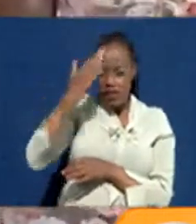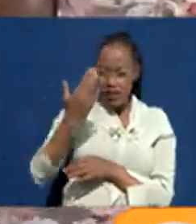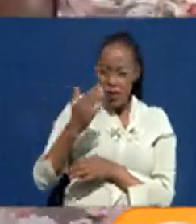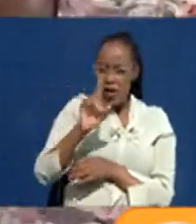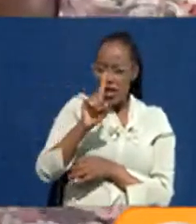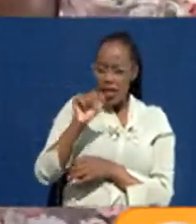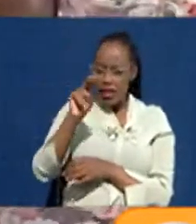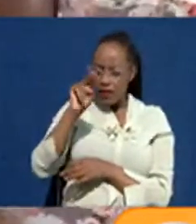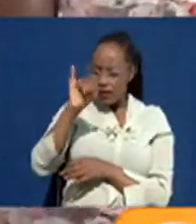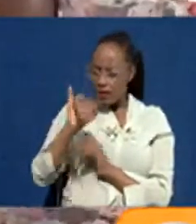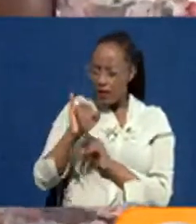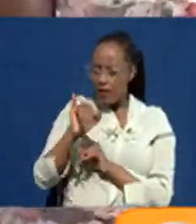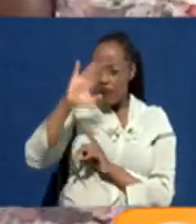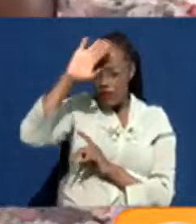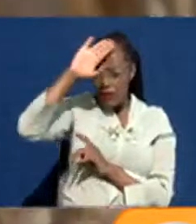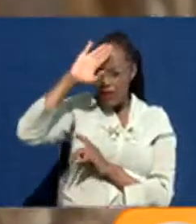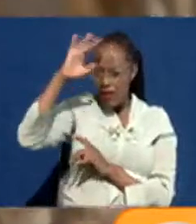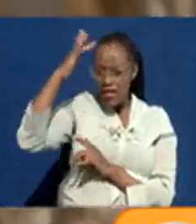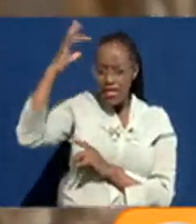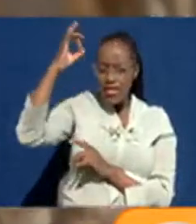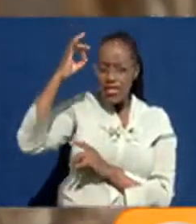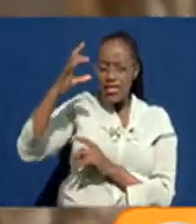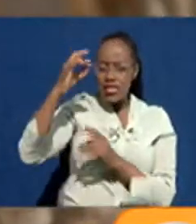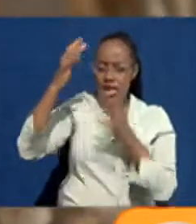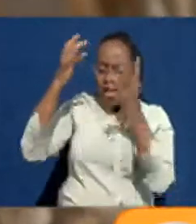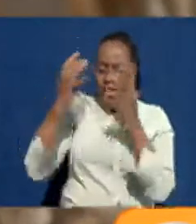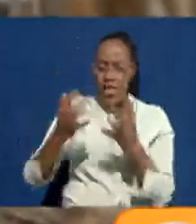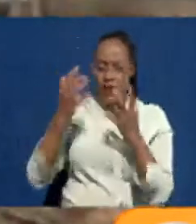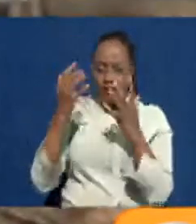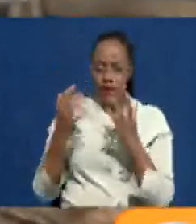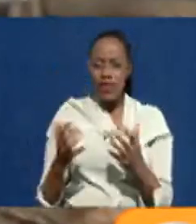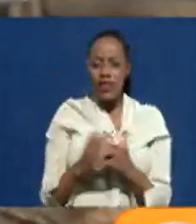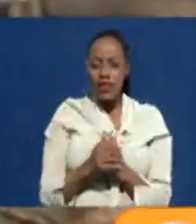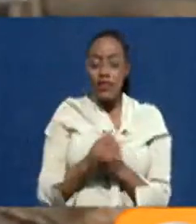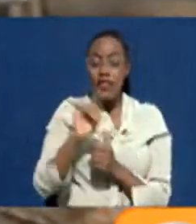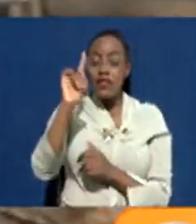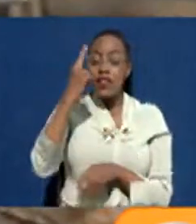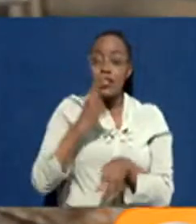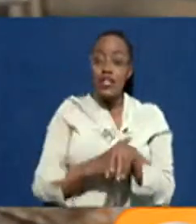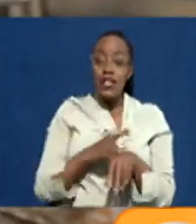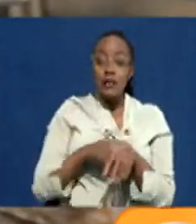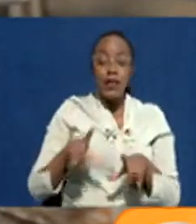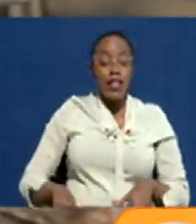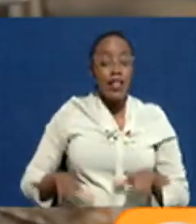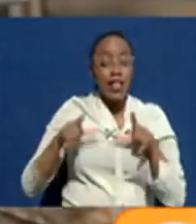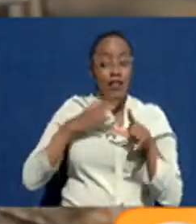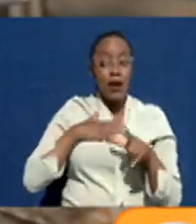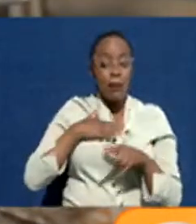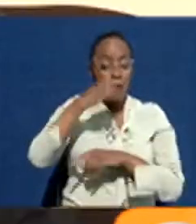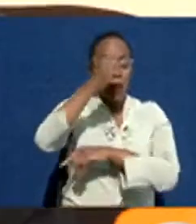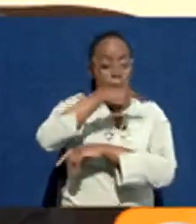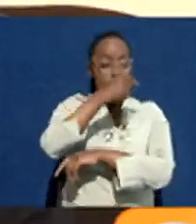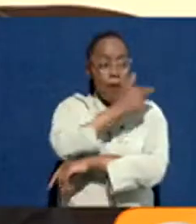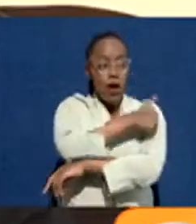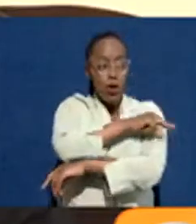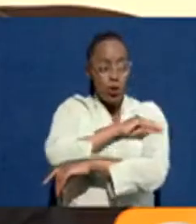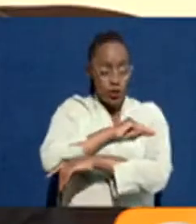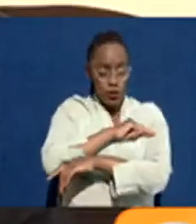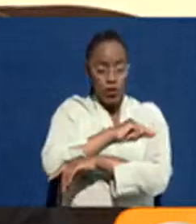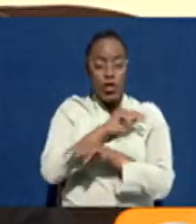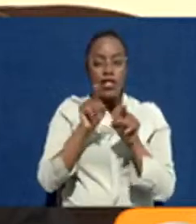this severe, especially the headache. So heavy. For the very first time in my life, I was admitted in hospital. I